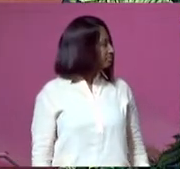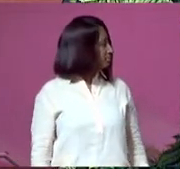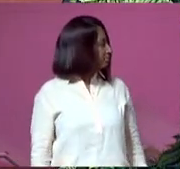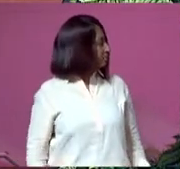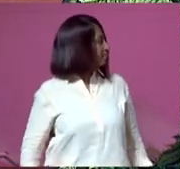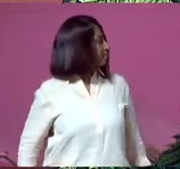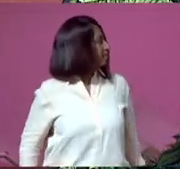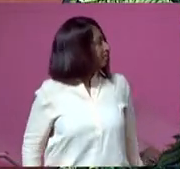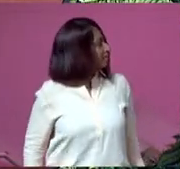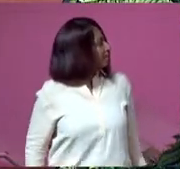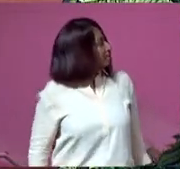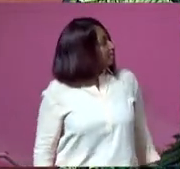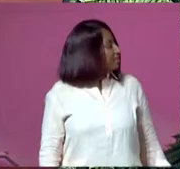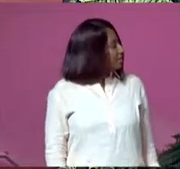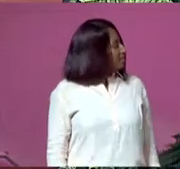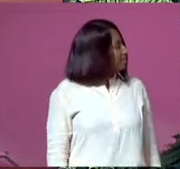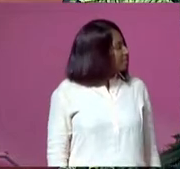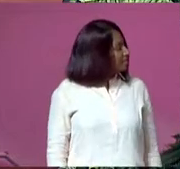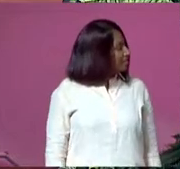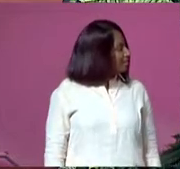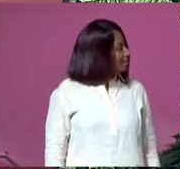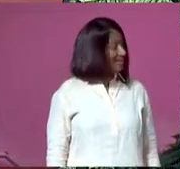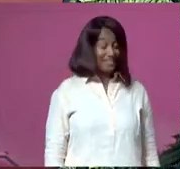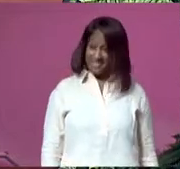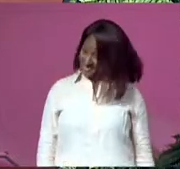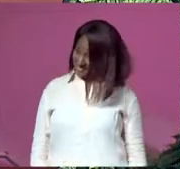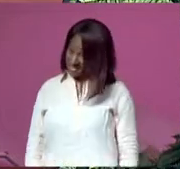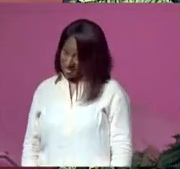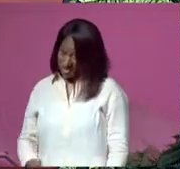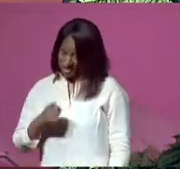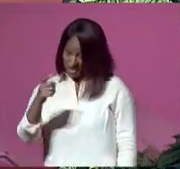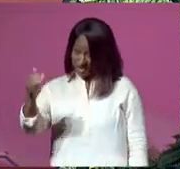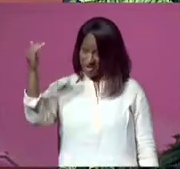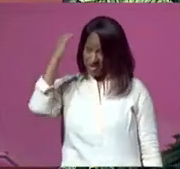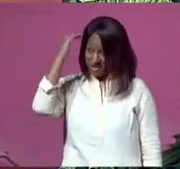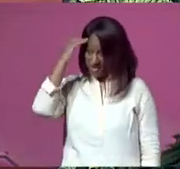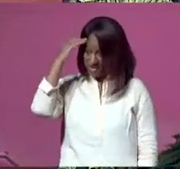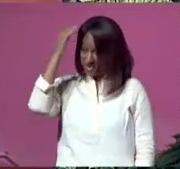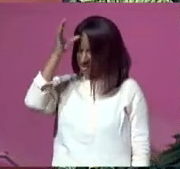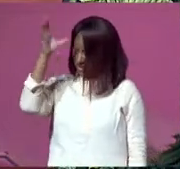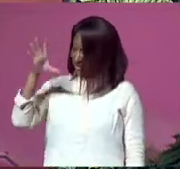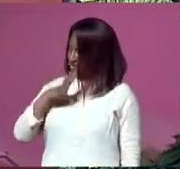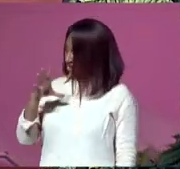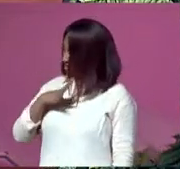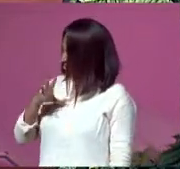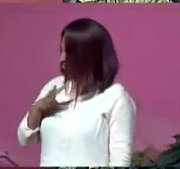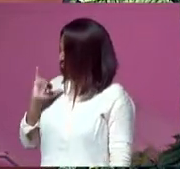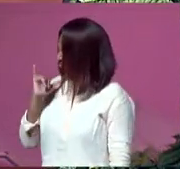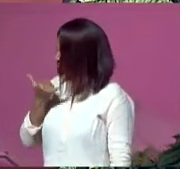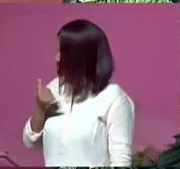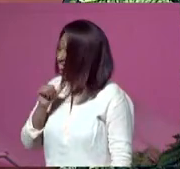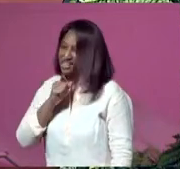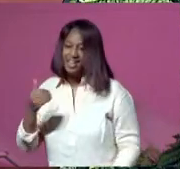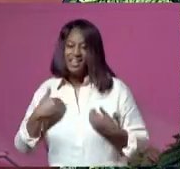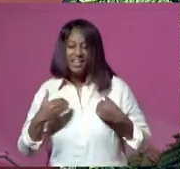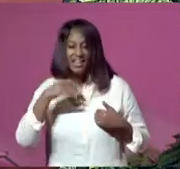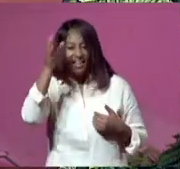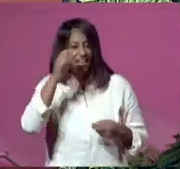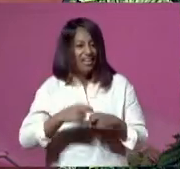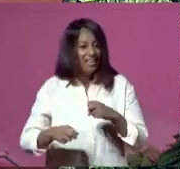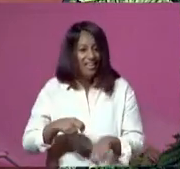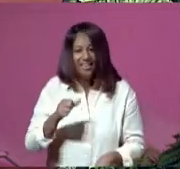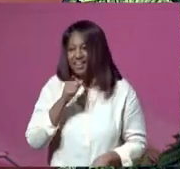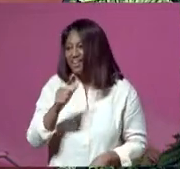See, and contrary to the misogynistic theology I hear preached from this text, she ain't got a man problem. She ain't got a